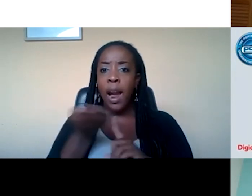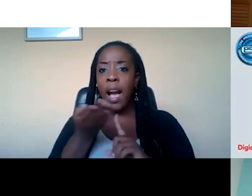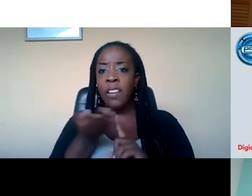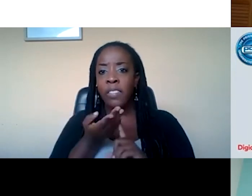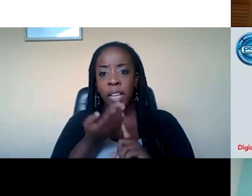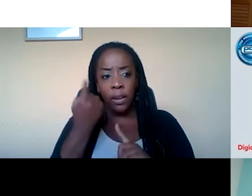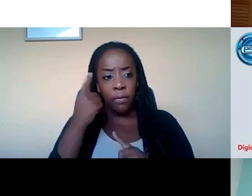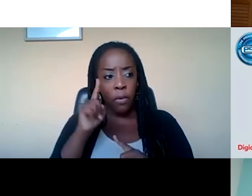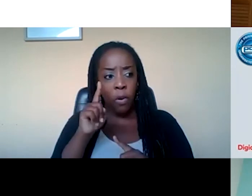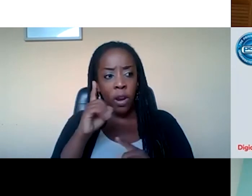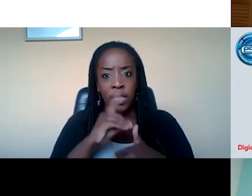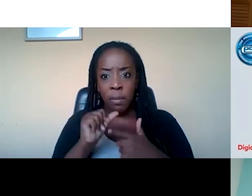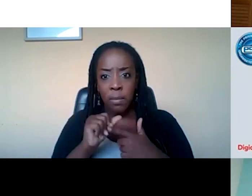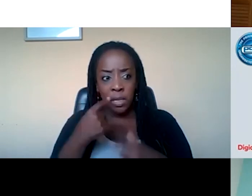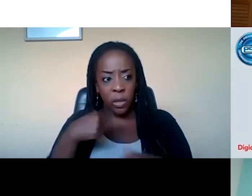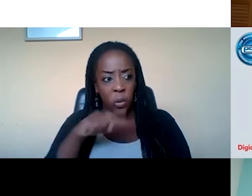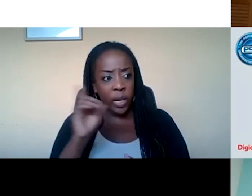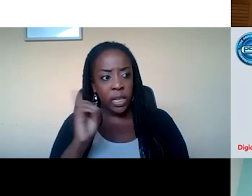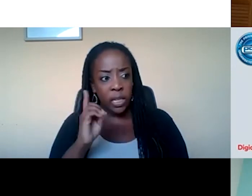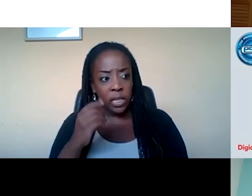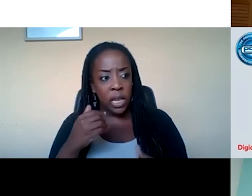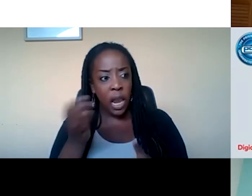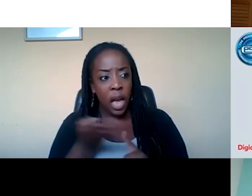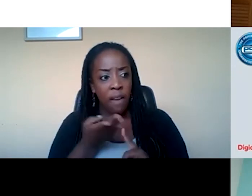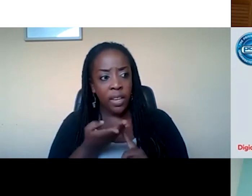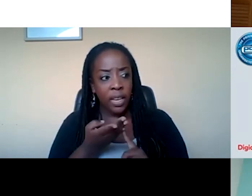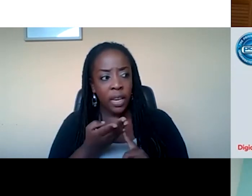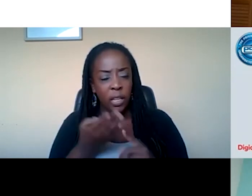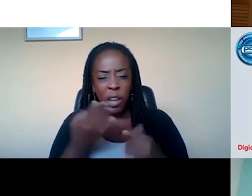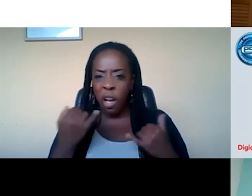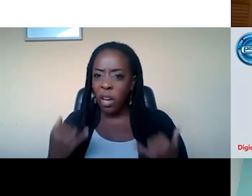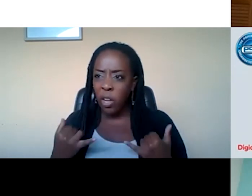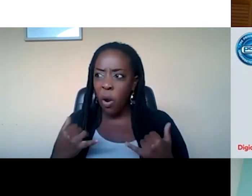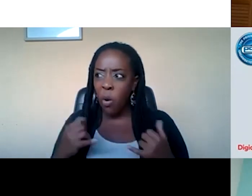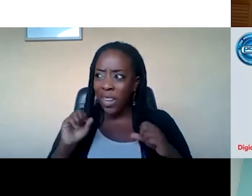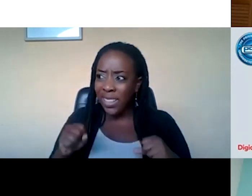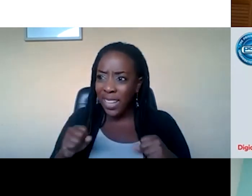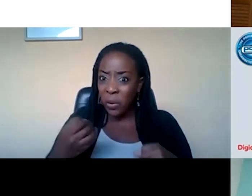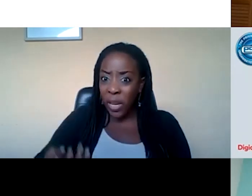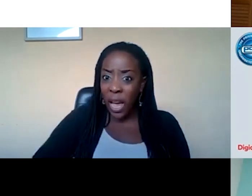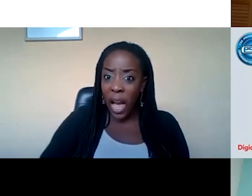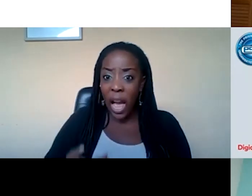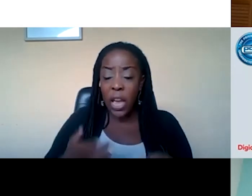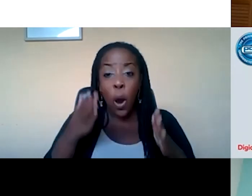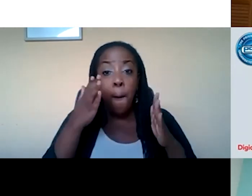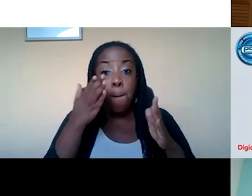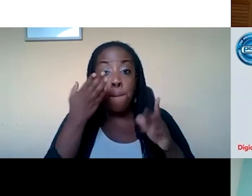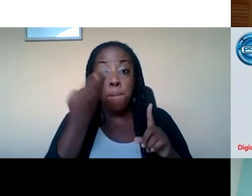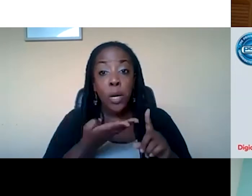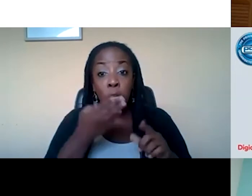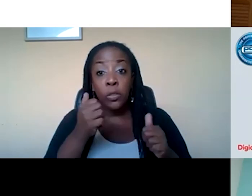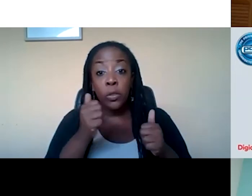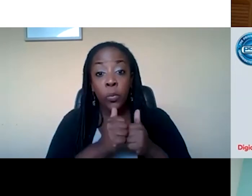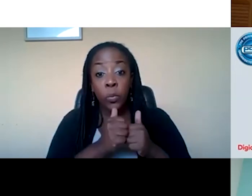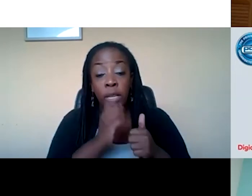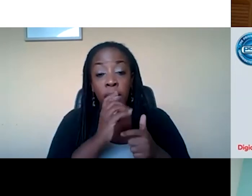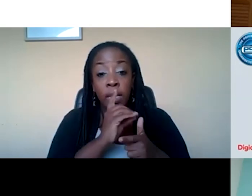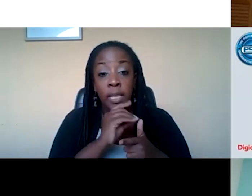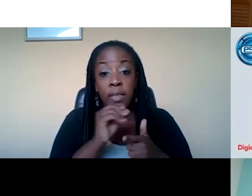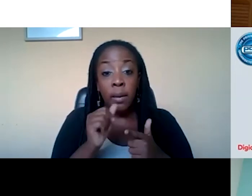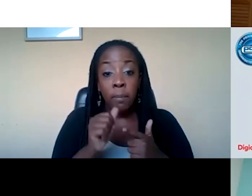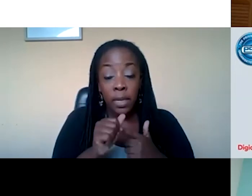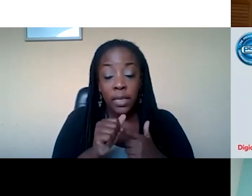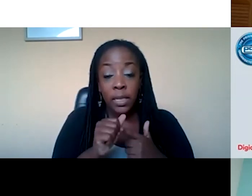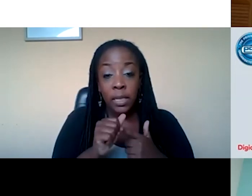we positioned to really hire persons with disabilities? One of the things we realized in